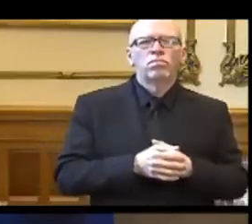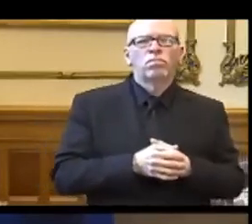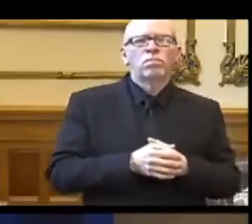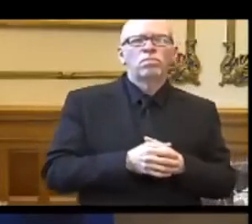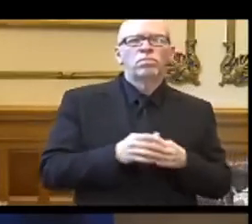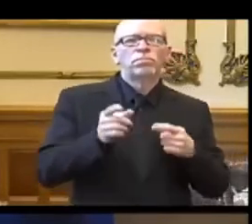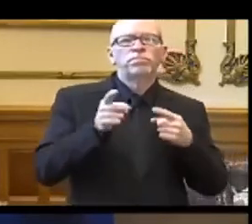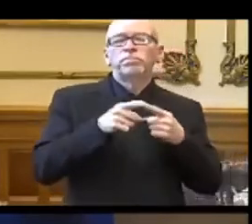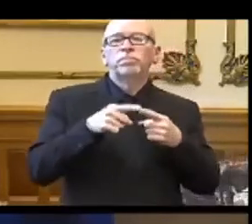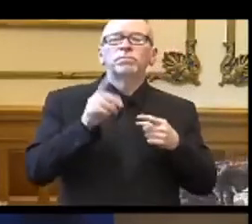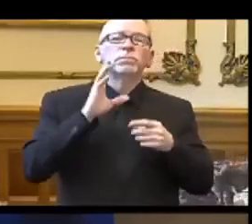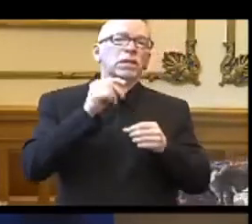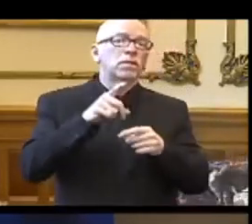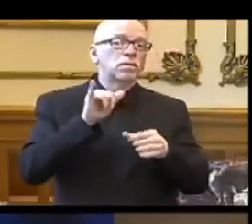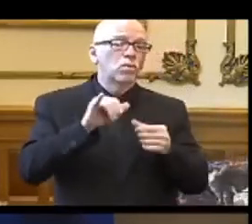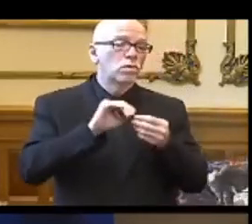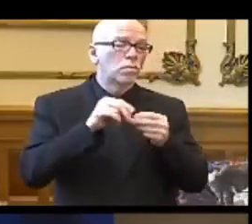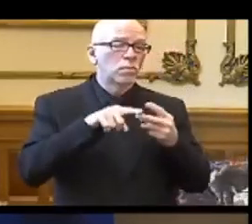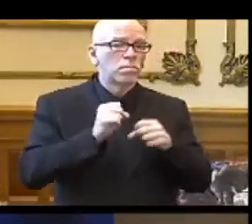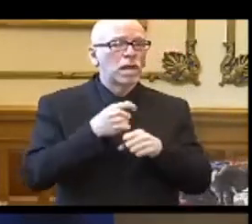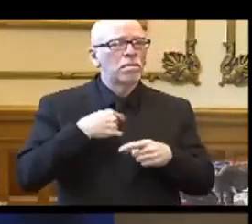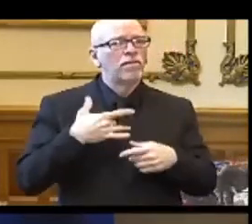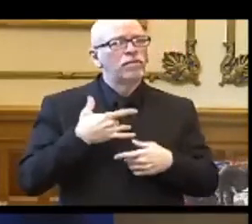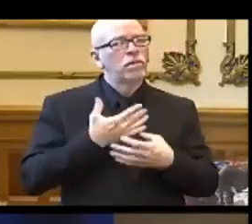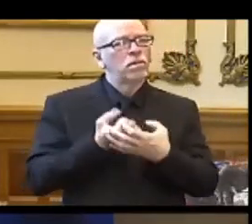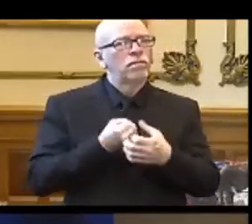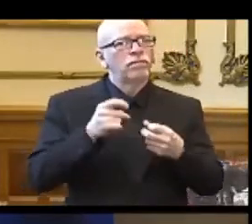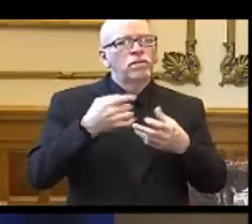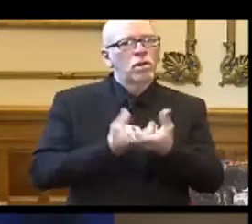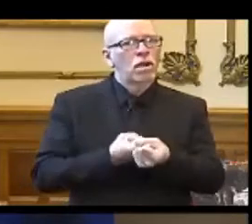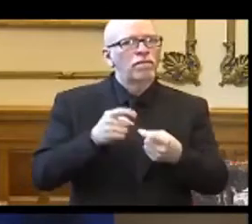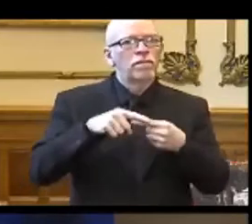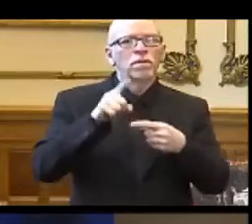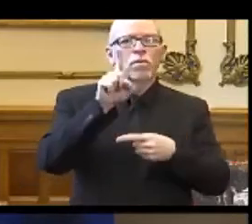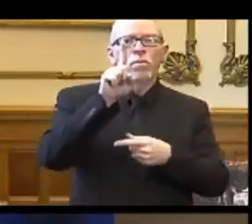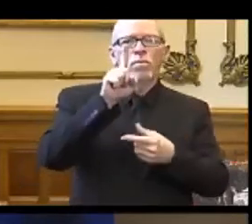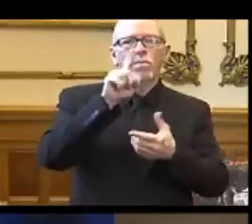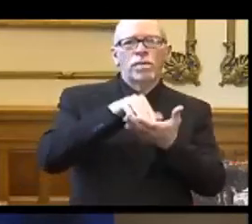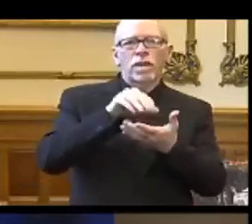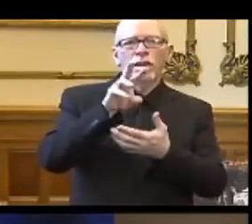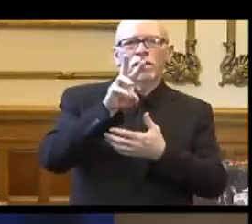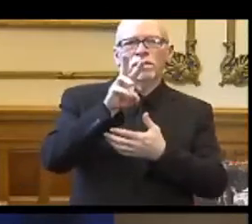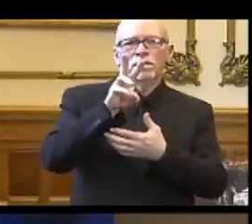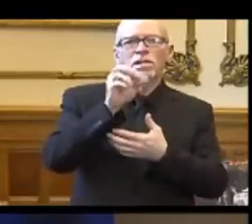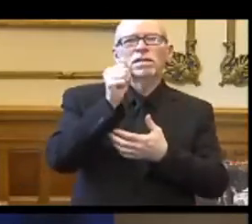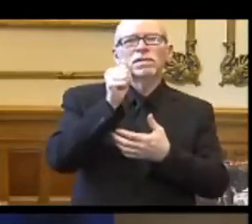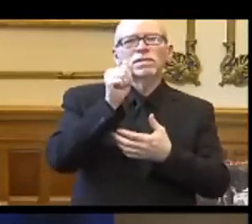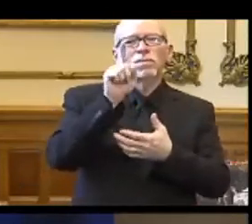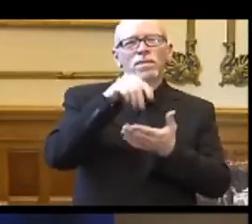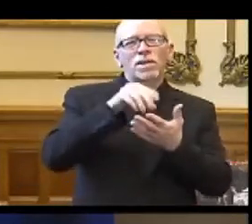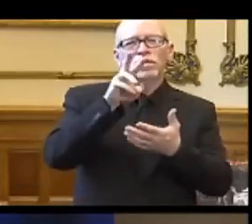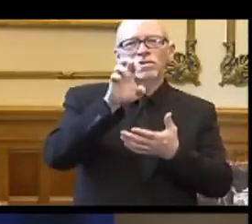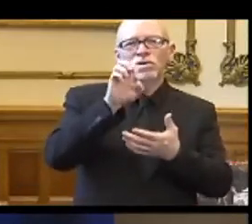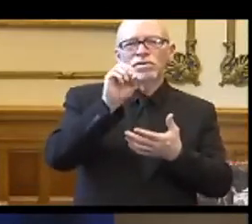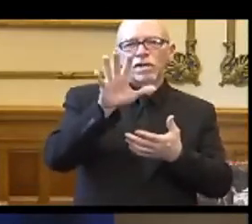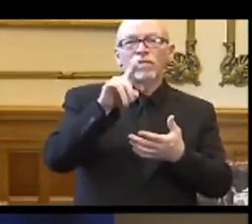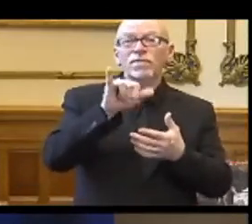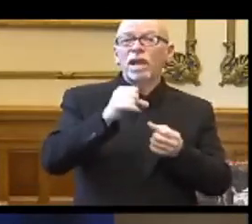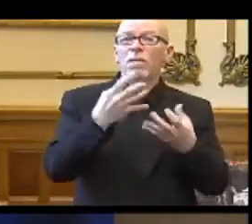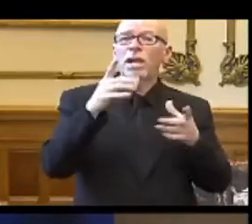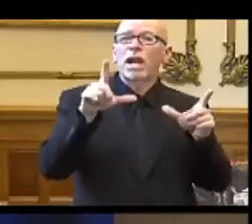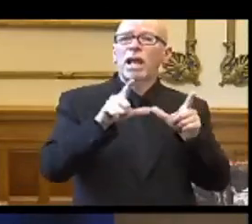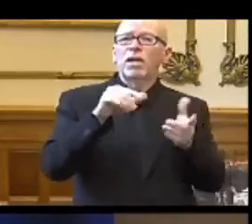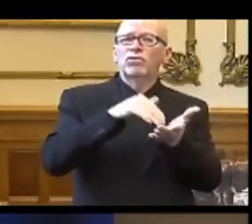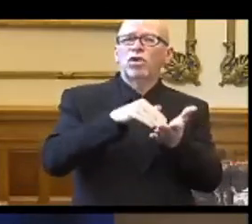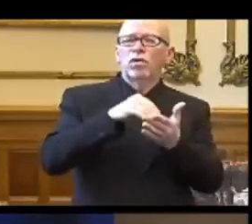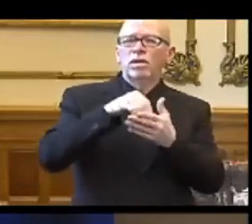a lot of comfort, quite frankly. One is 16,705. That is the total number of licensed physicians in the state